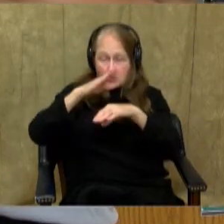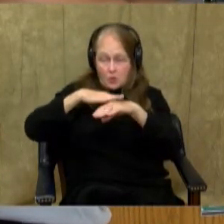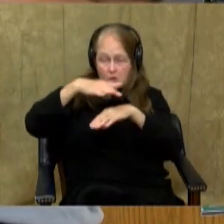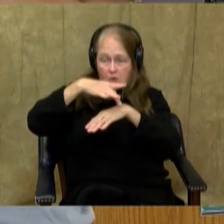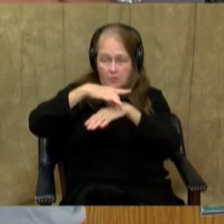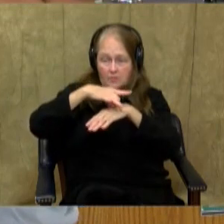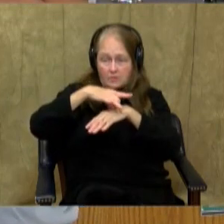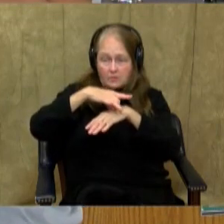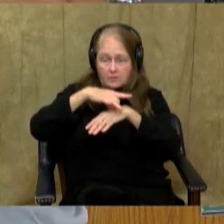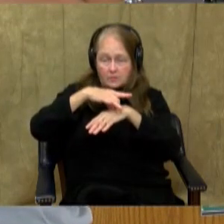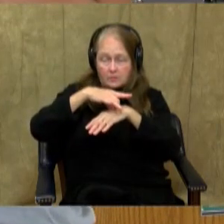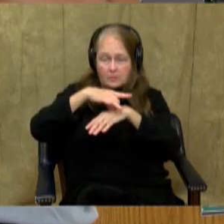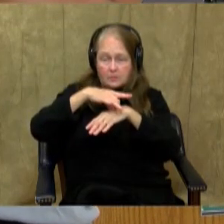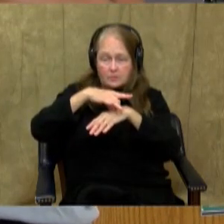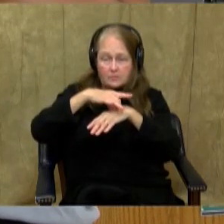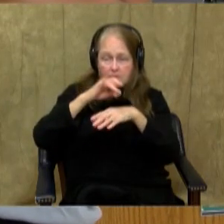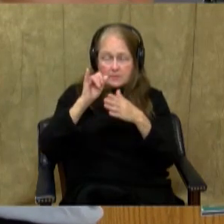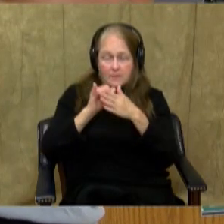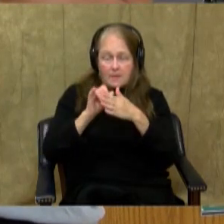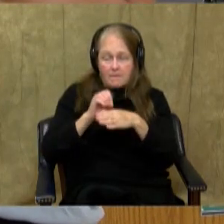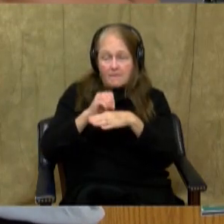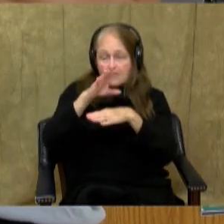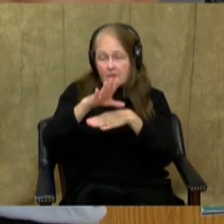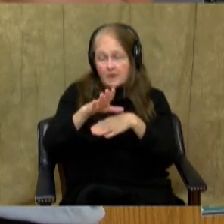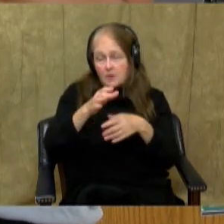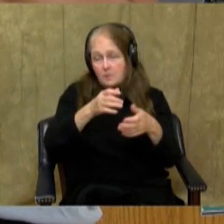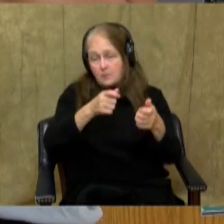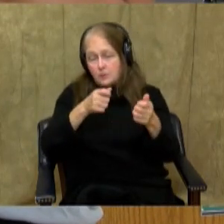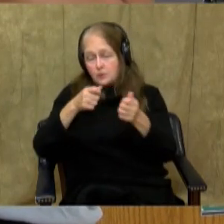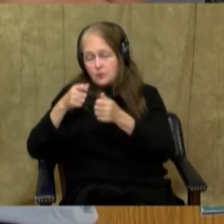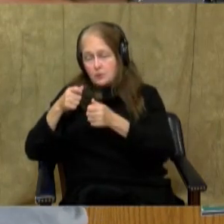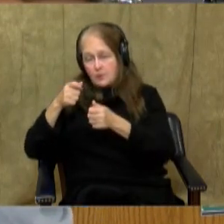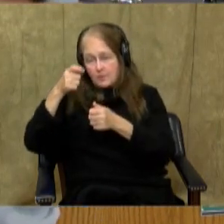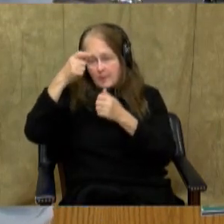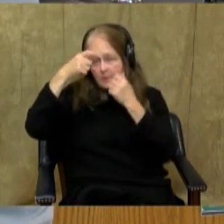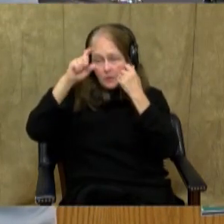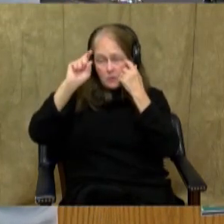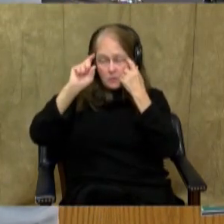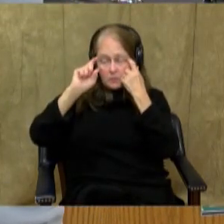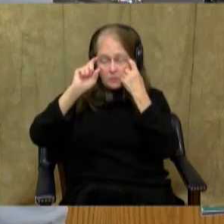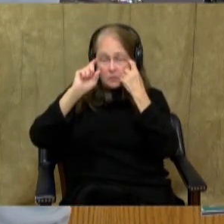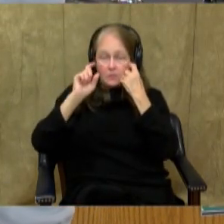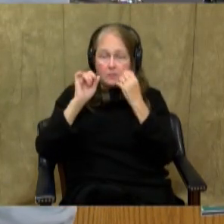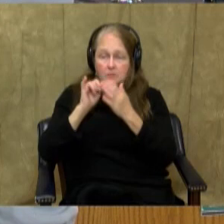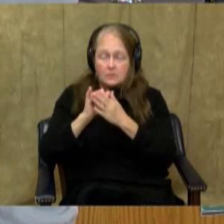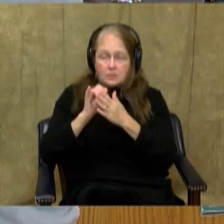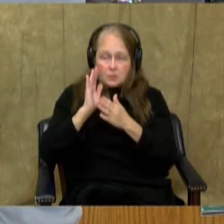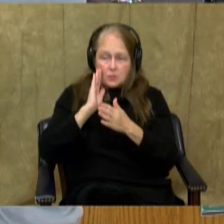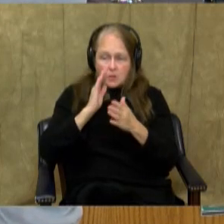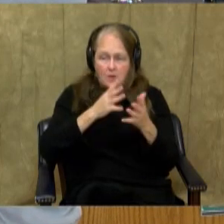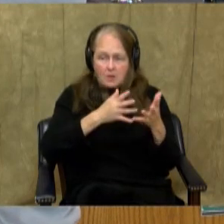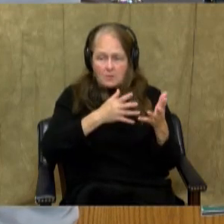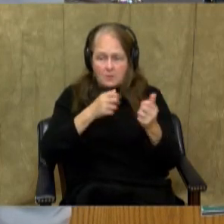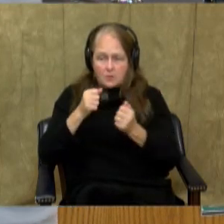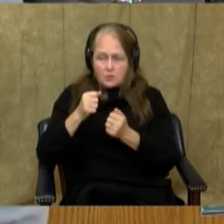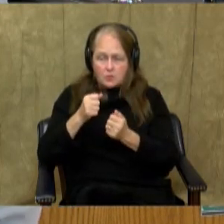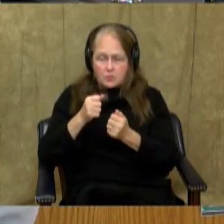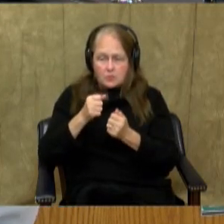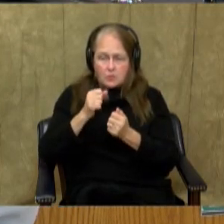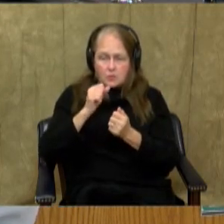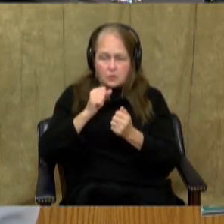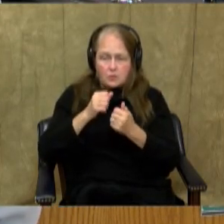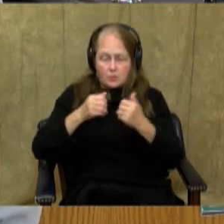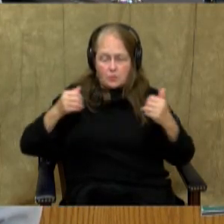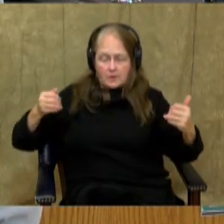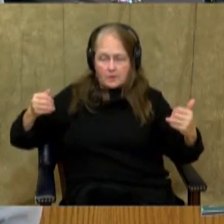Earth is absolutely affected and pulled by the moon. It's going to pull it towards it and